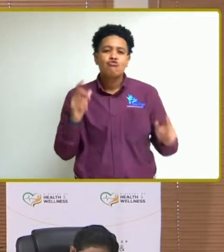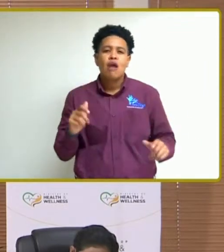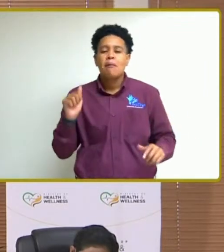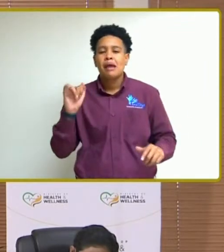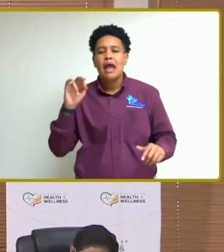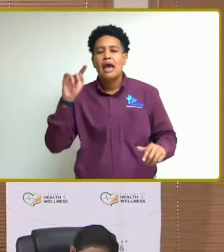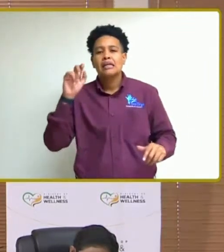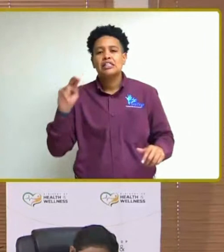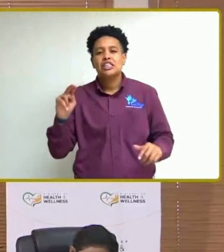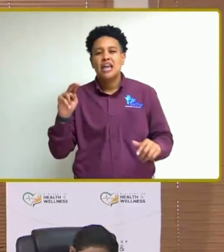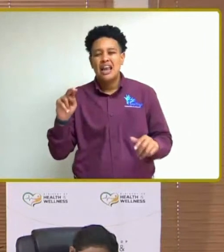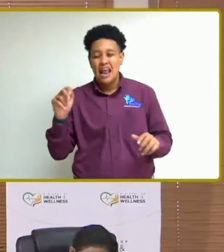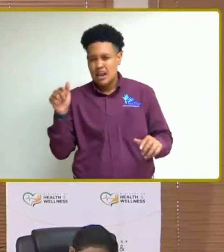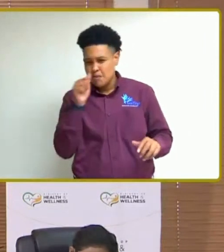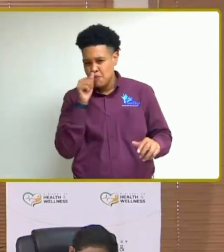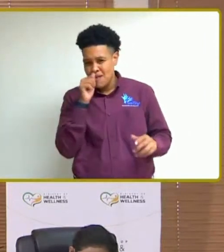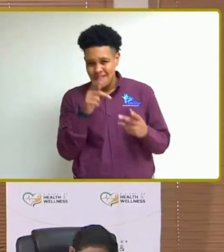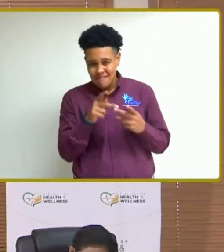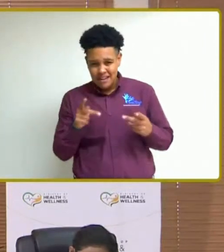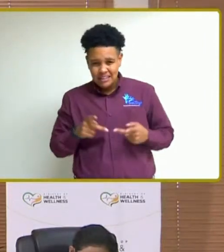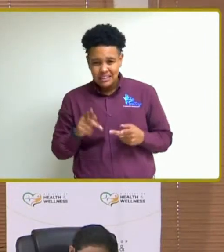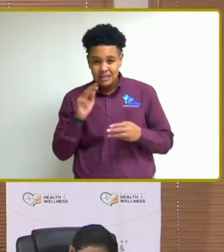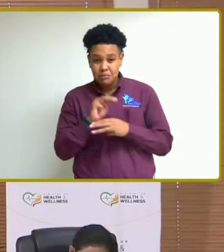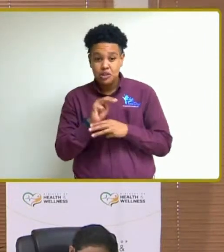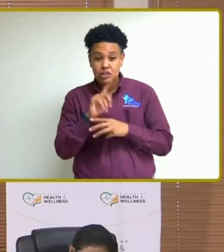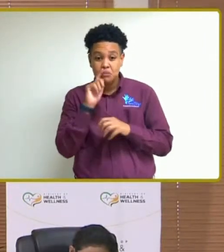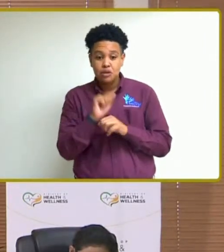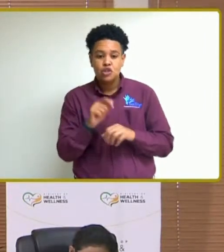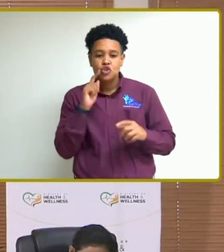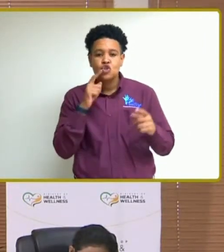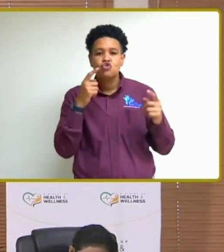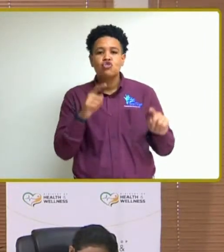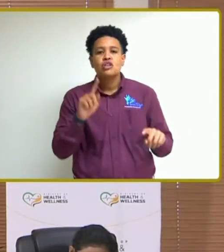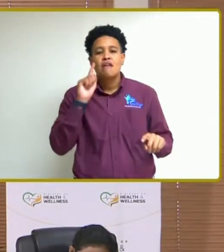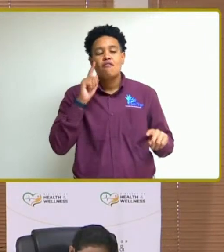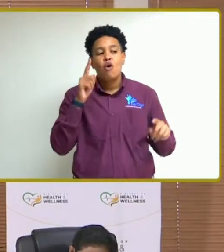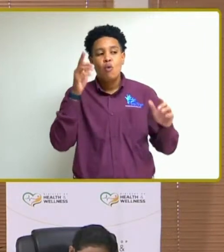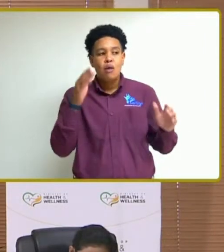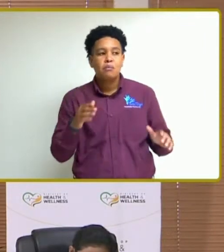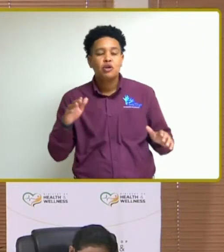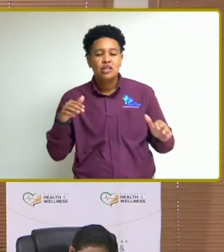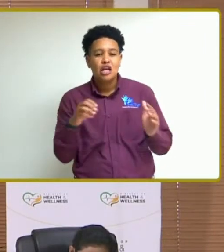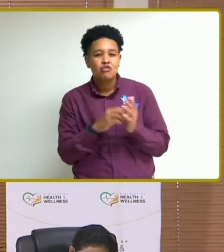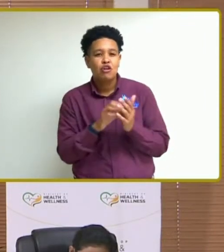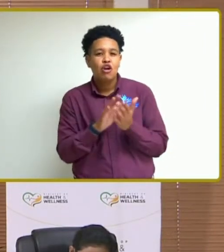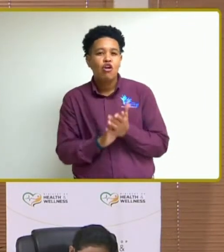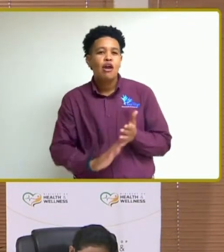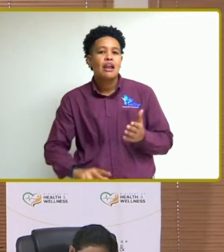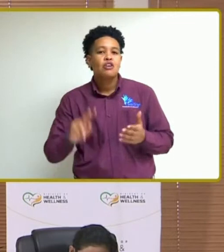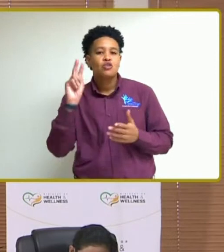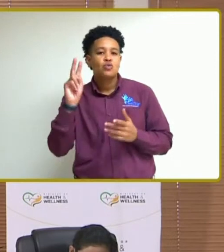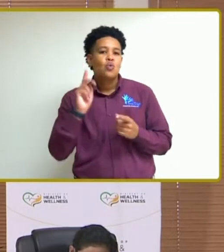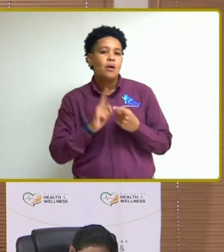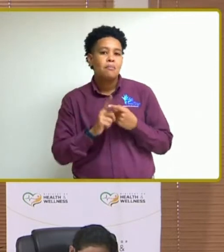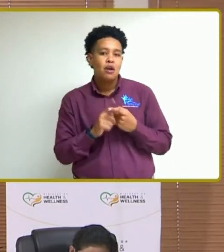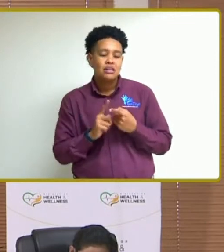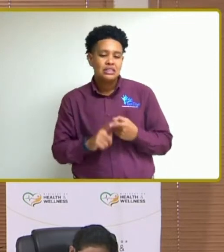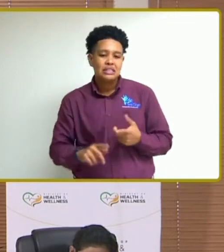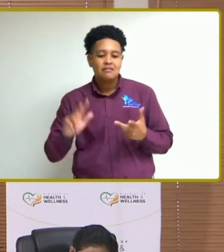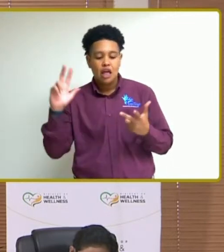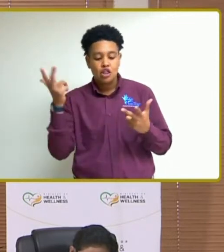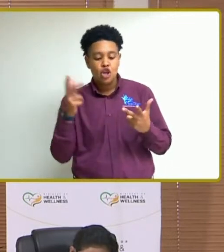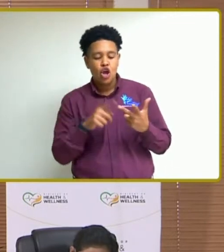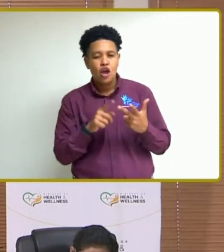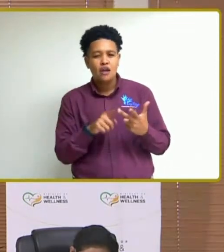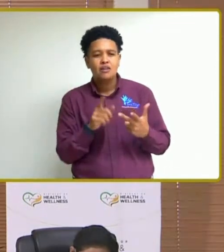at a private facility, does the ministry ensure that the results for one person aren't recorded as two positives? And three,